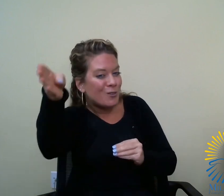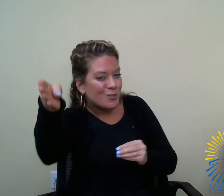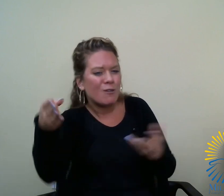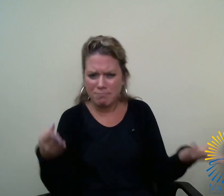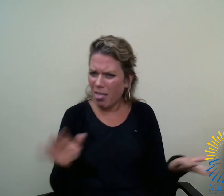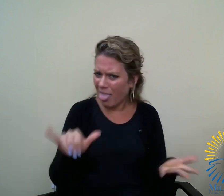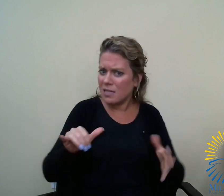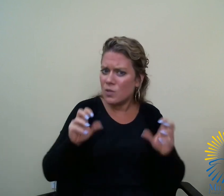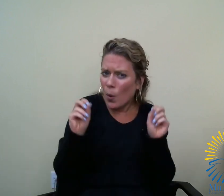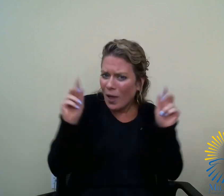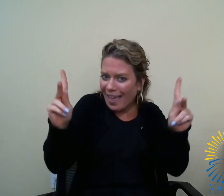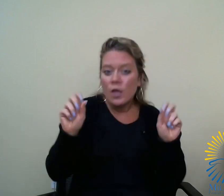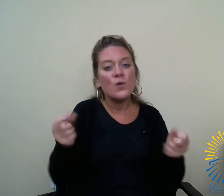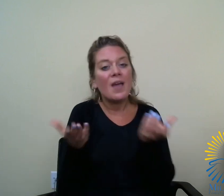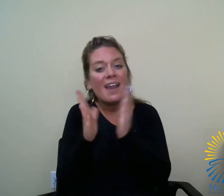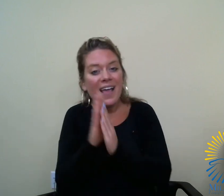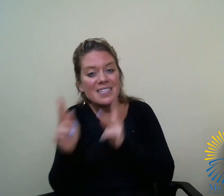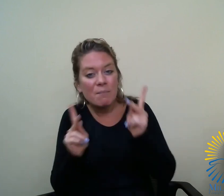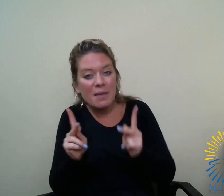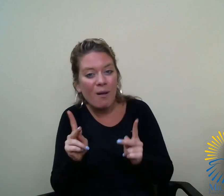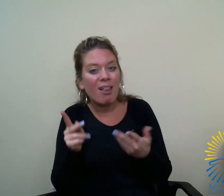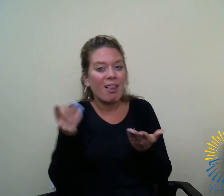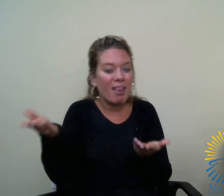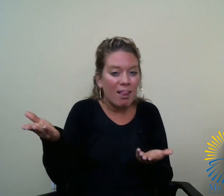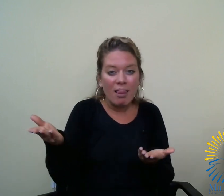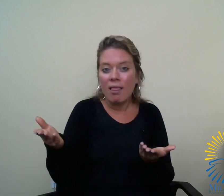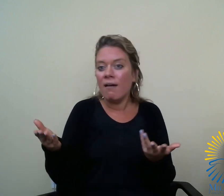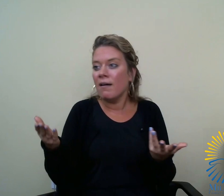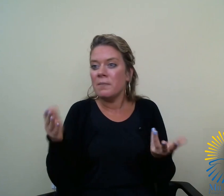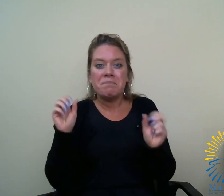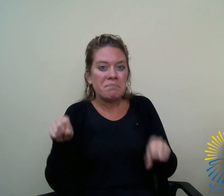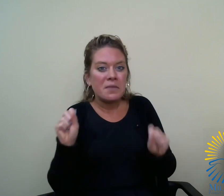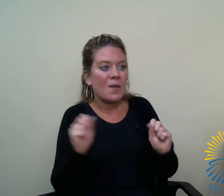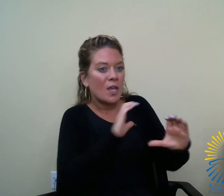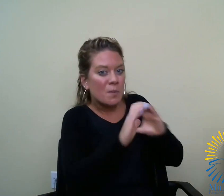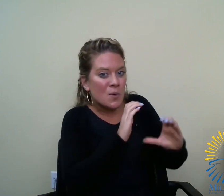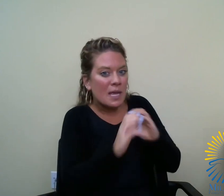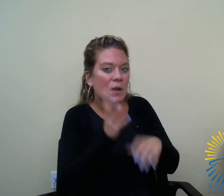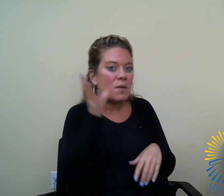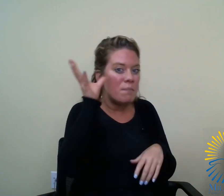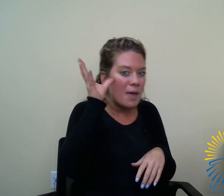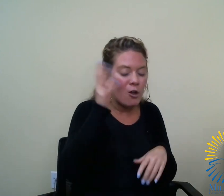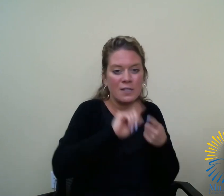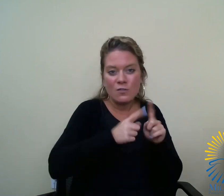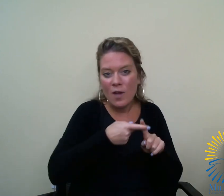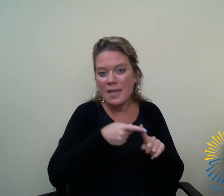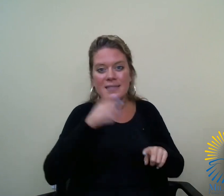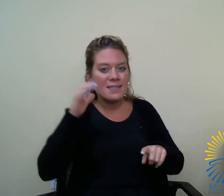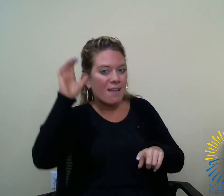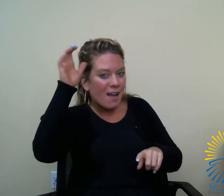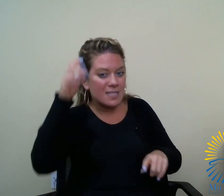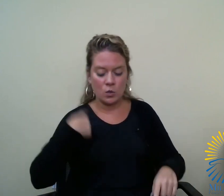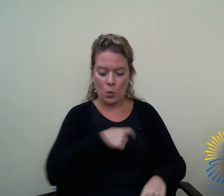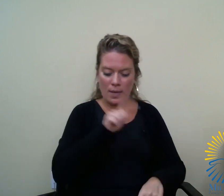okay. You can ask members of that community if you feel comfortable, so you can communicate it to your friends, your parents, cousins, whomever you need to. It's on us